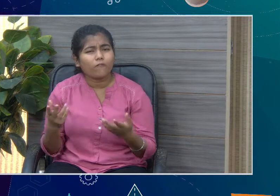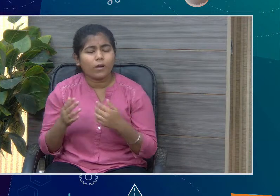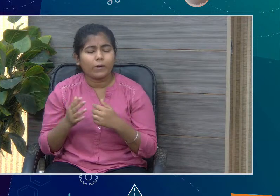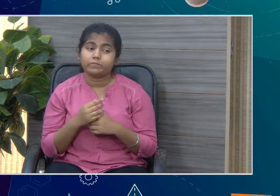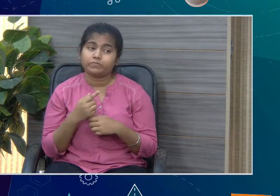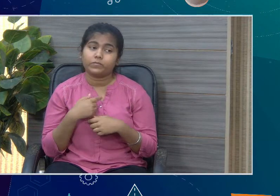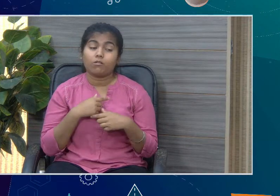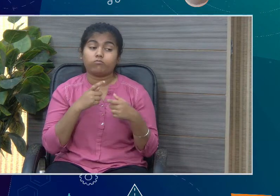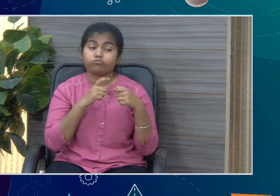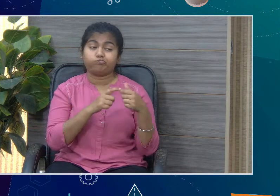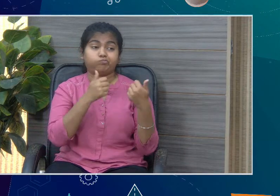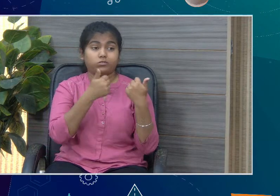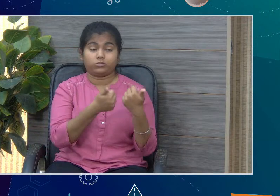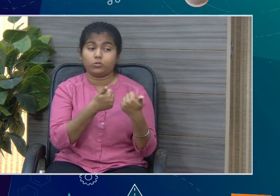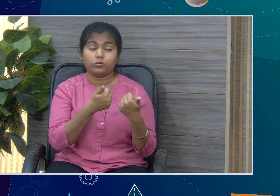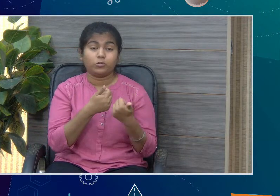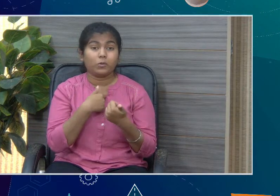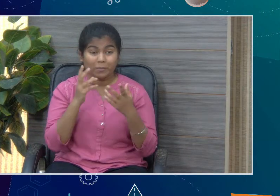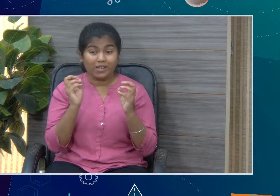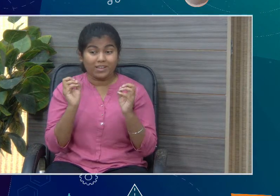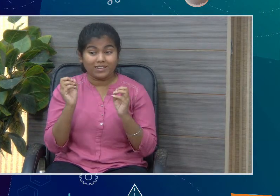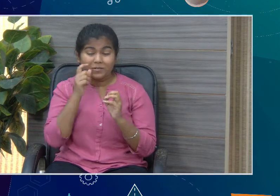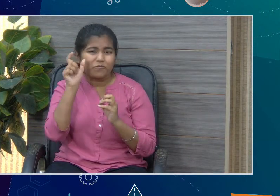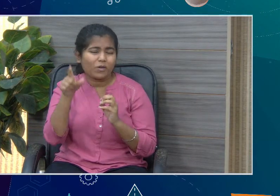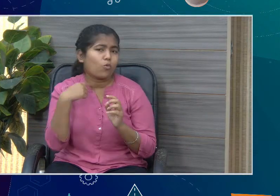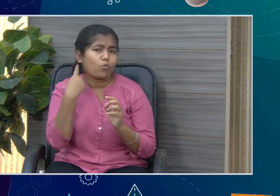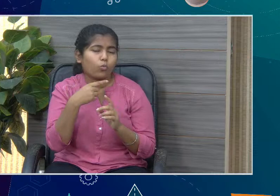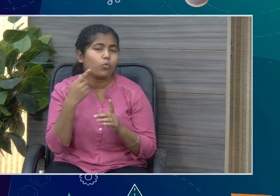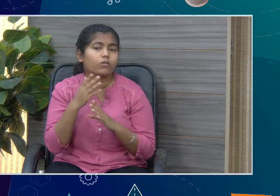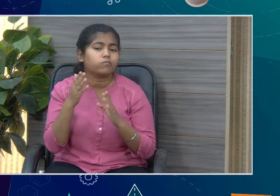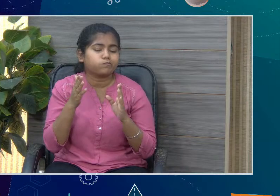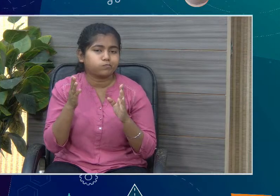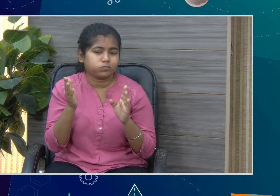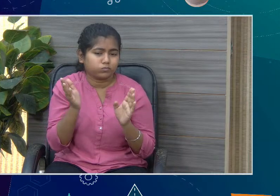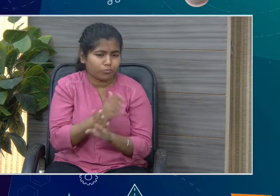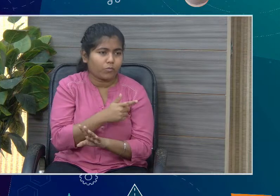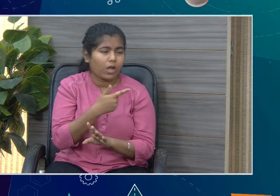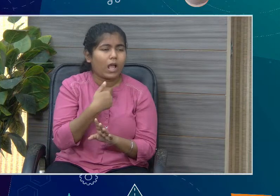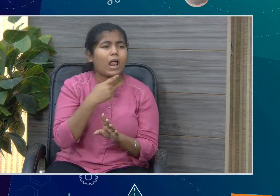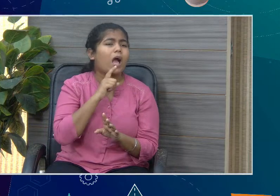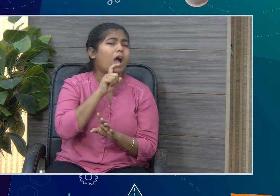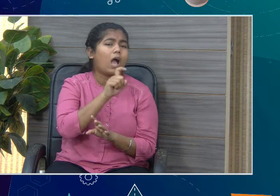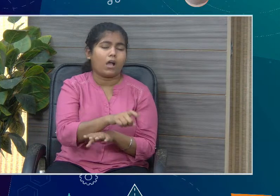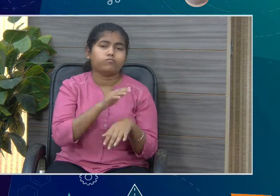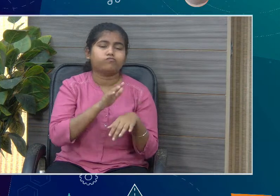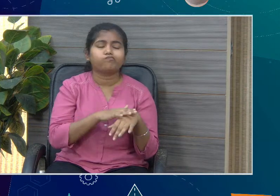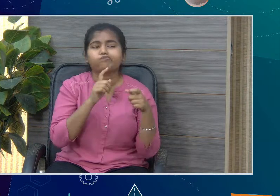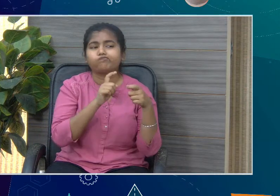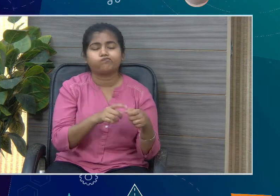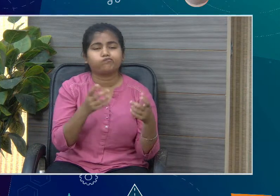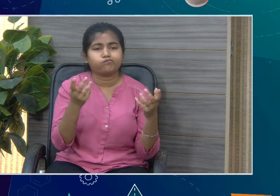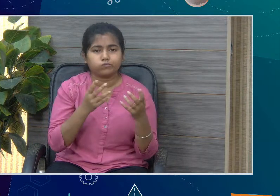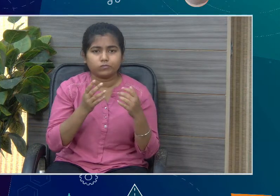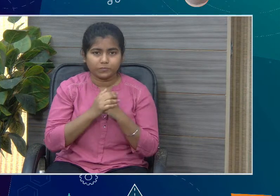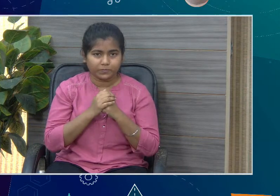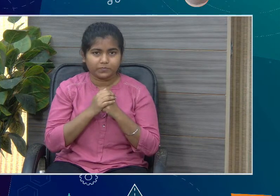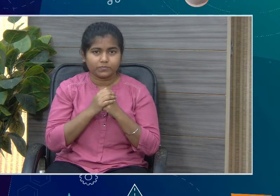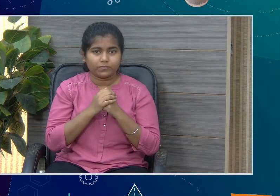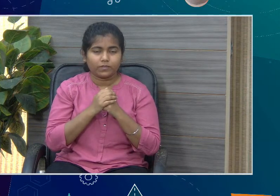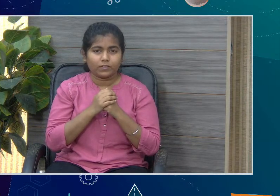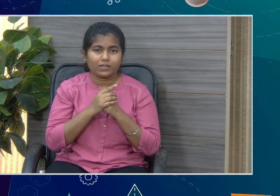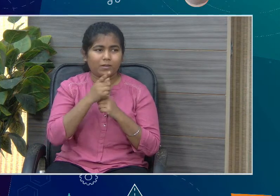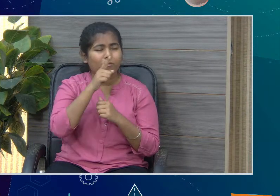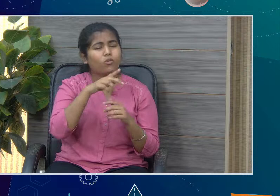But before I move on to who is Robinson, I would like to ask you a question. Okay. About sharing